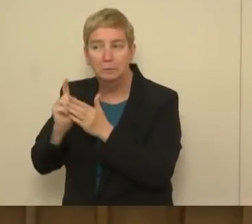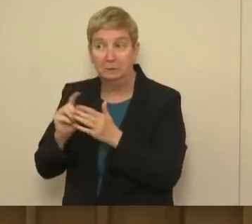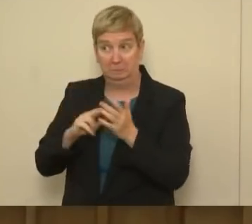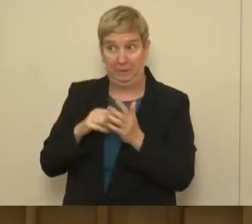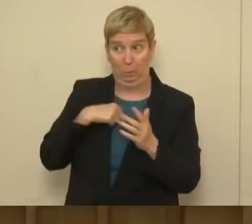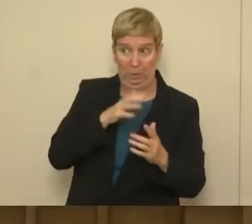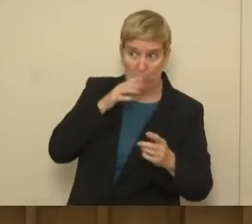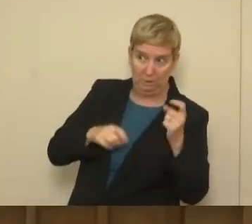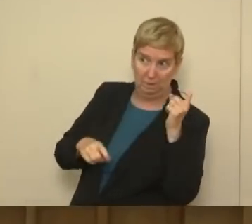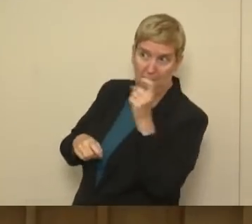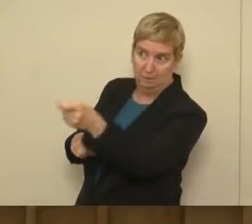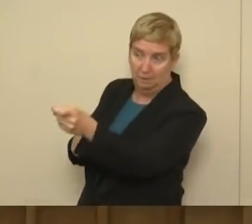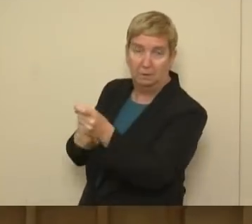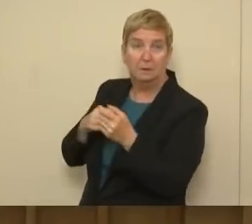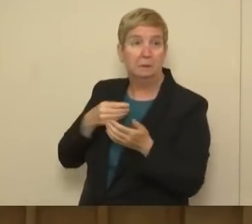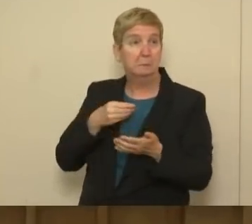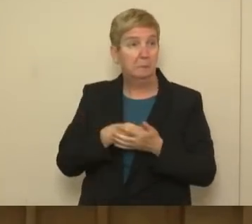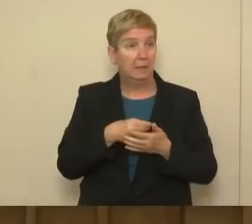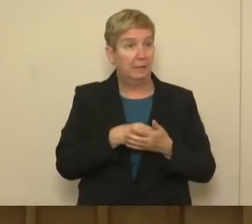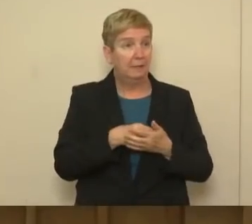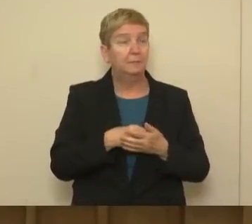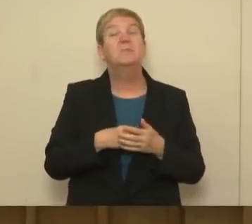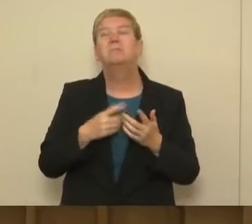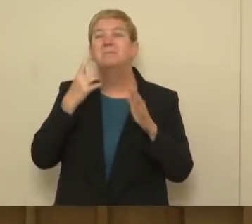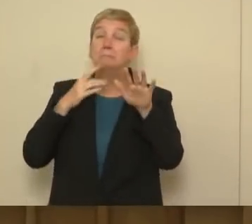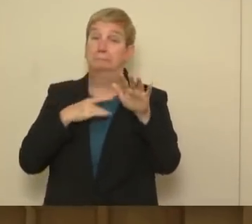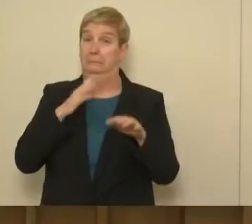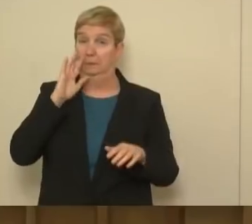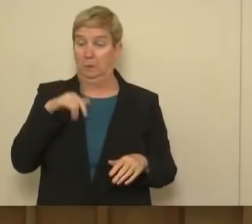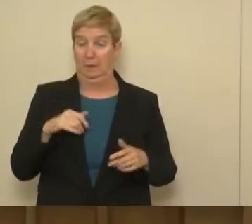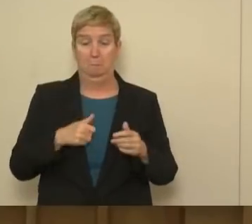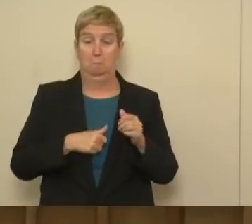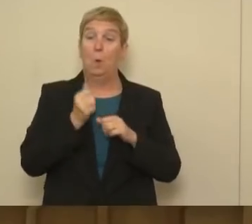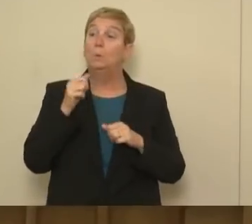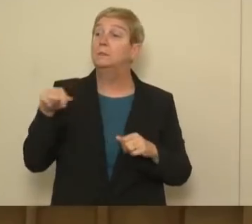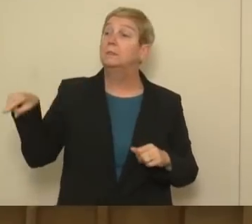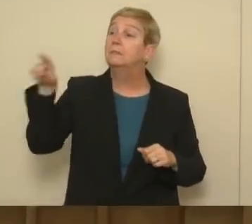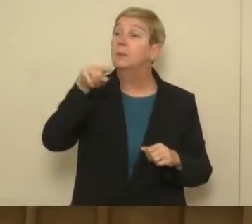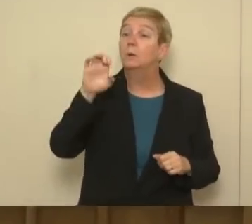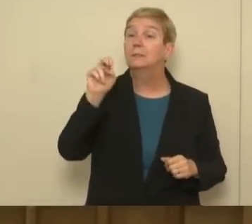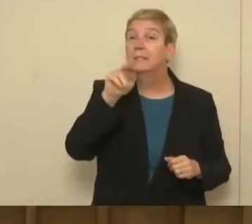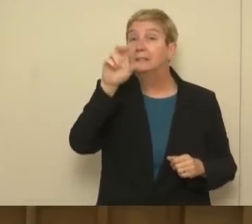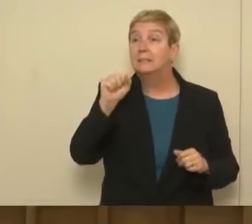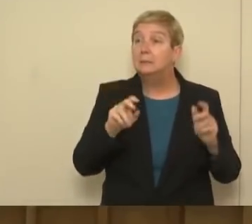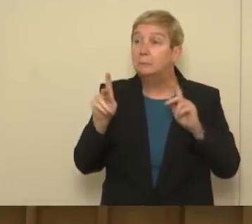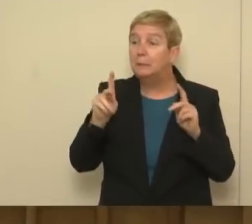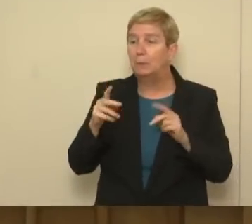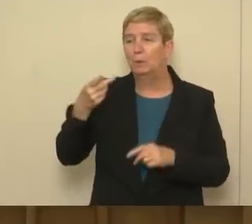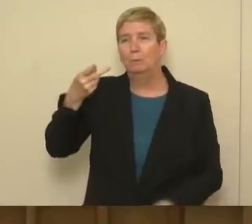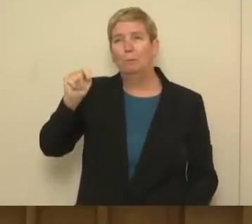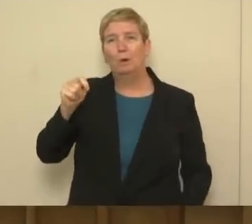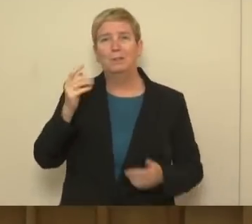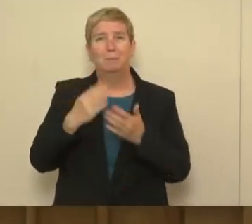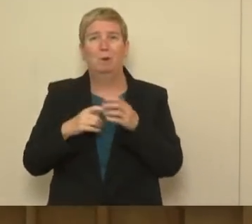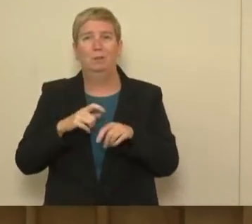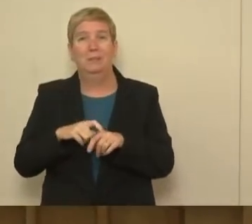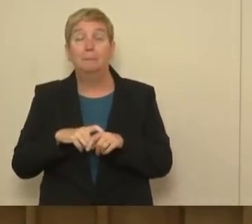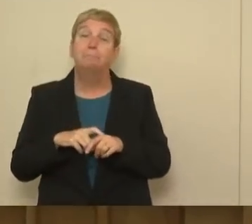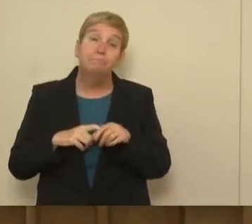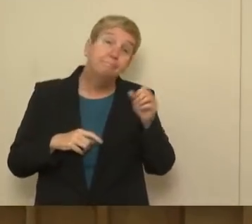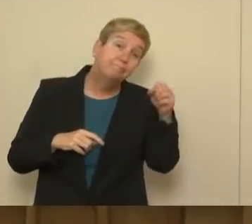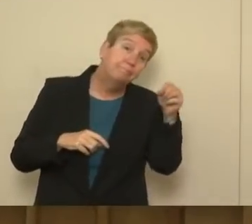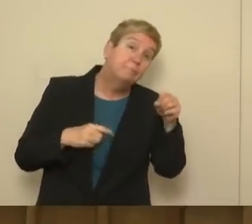these census takers are part-time, and they don't have enough. That's why they're doing a bonus in that